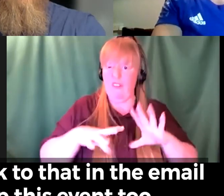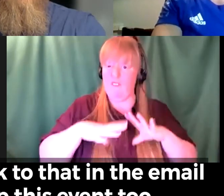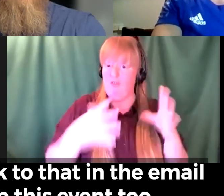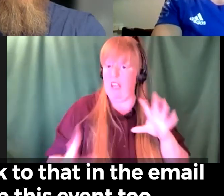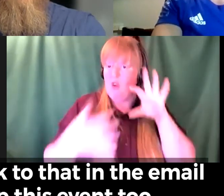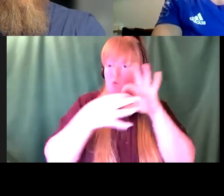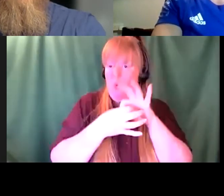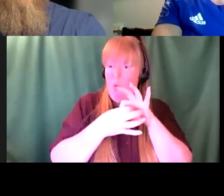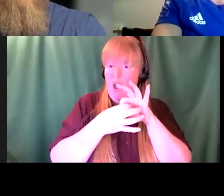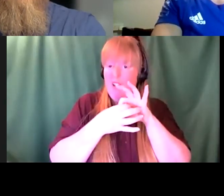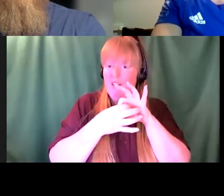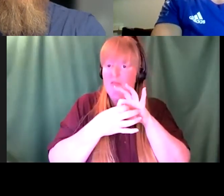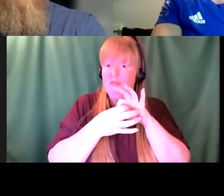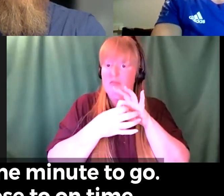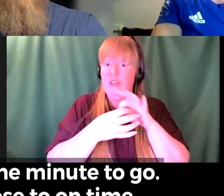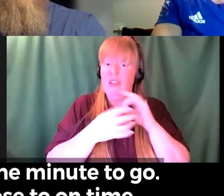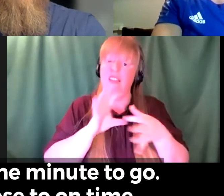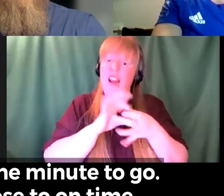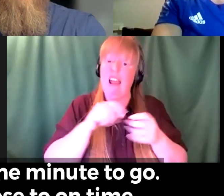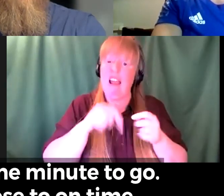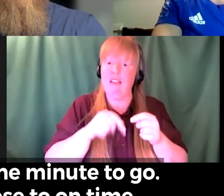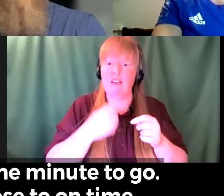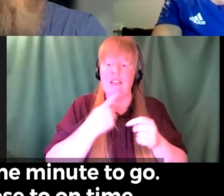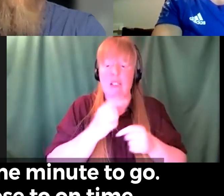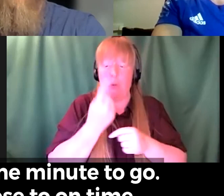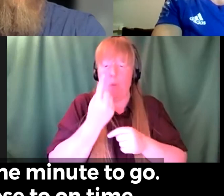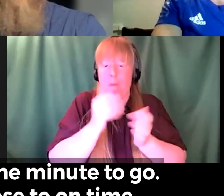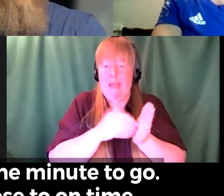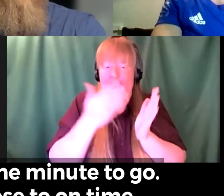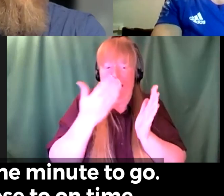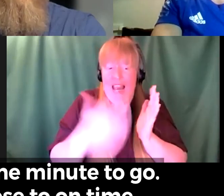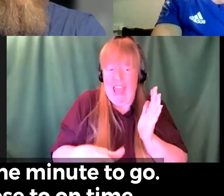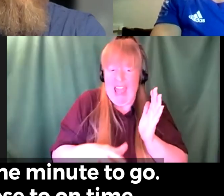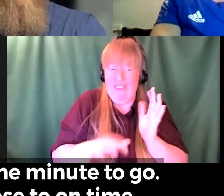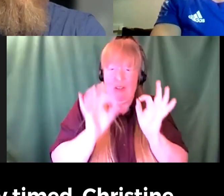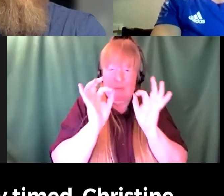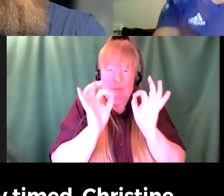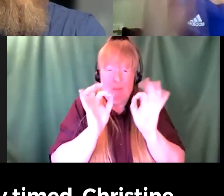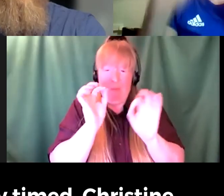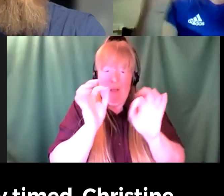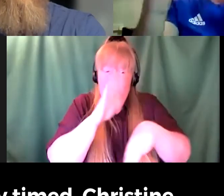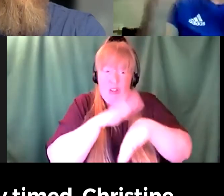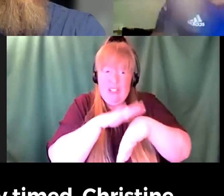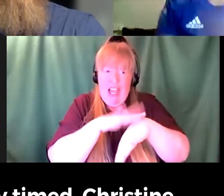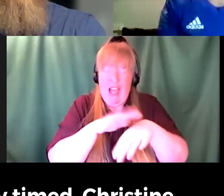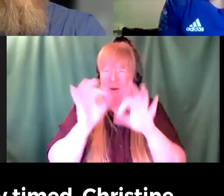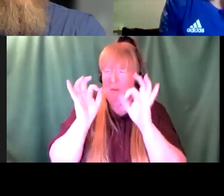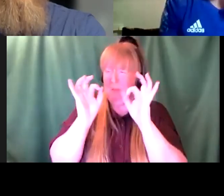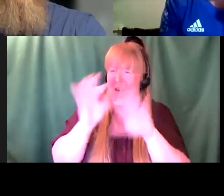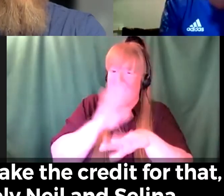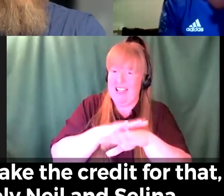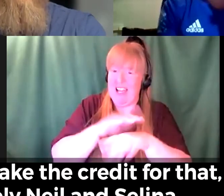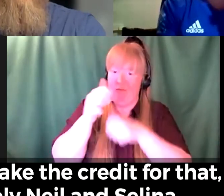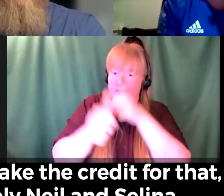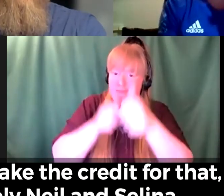too. And look at that, it's about 1 minute to go. So pretty close to on time. Expertly timed, Christine.